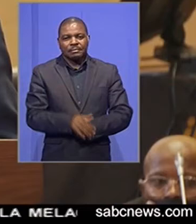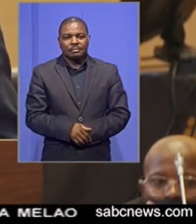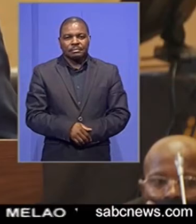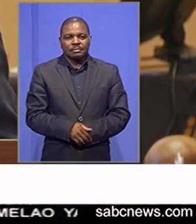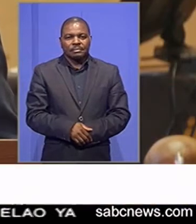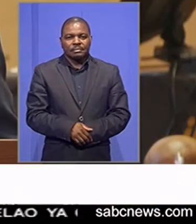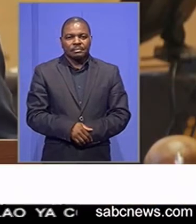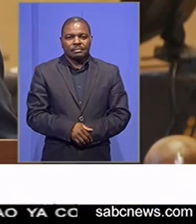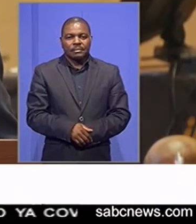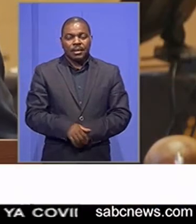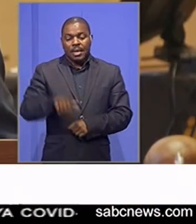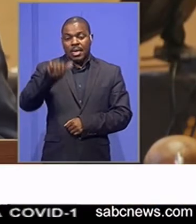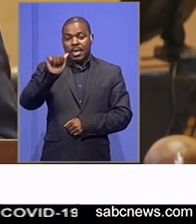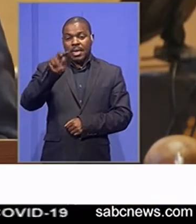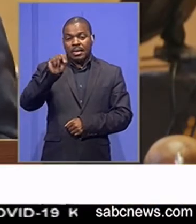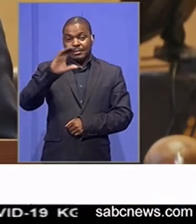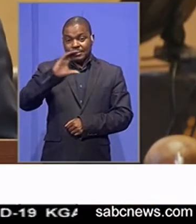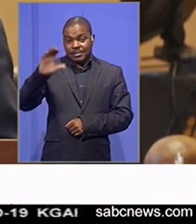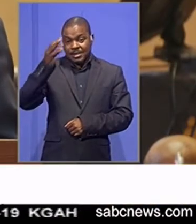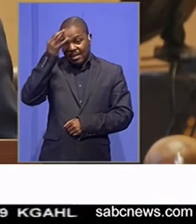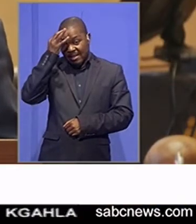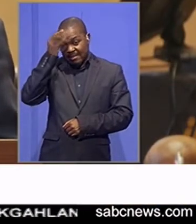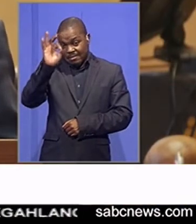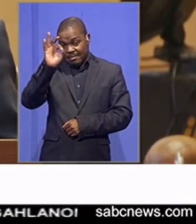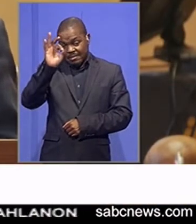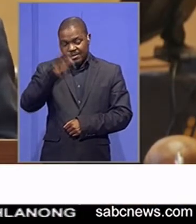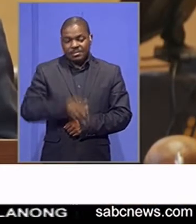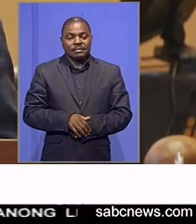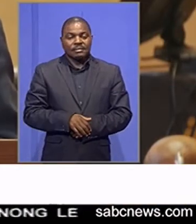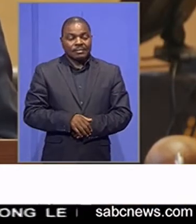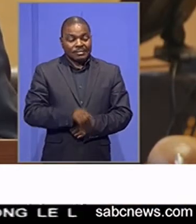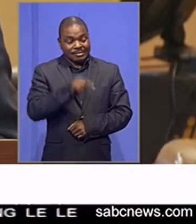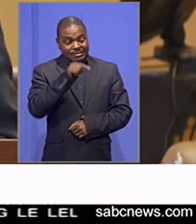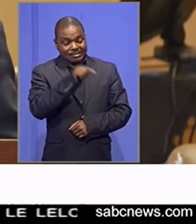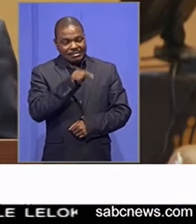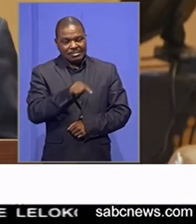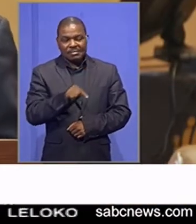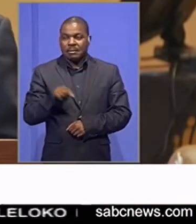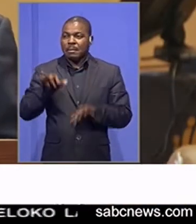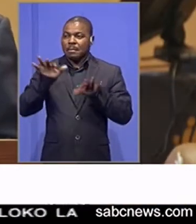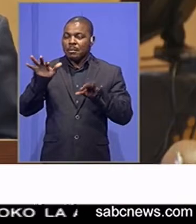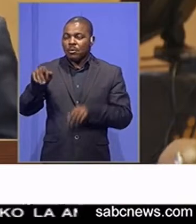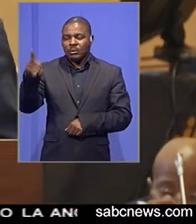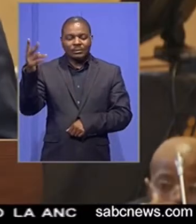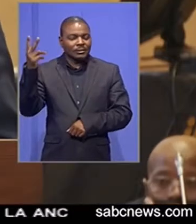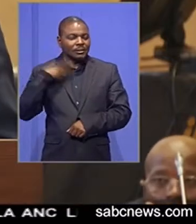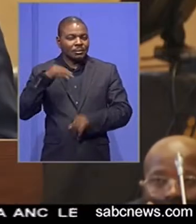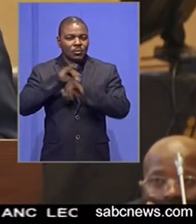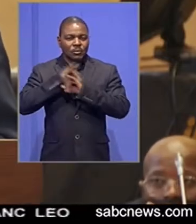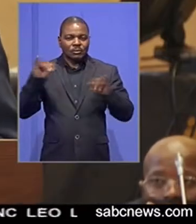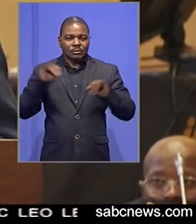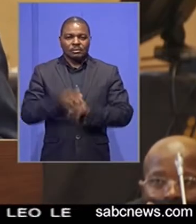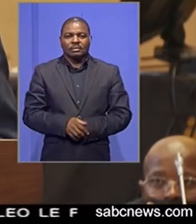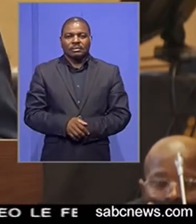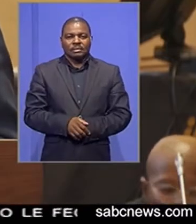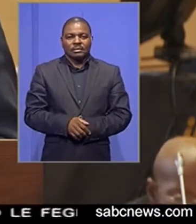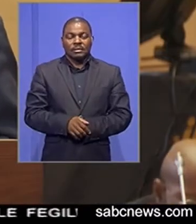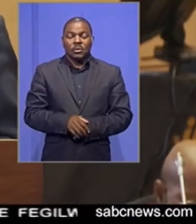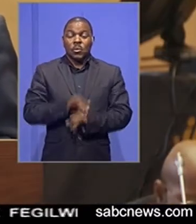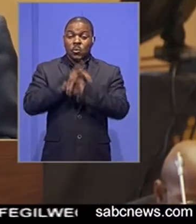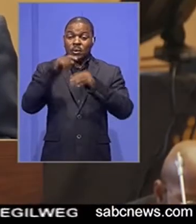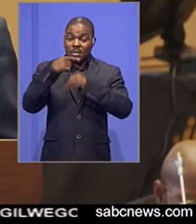The ANC government failed the people and especially the young people as far as employment